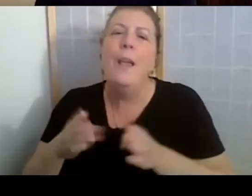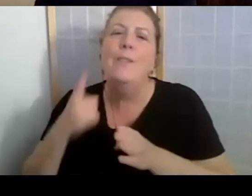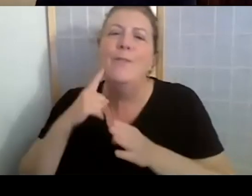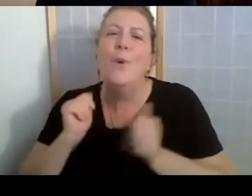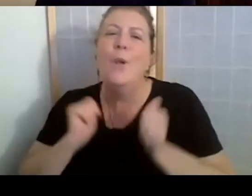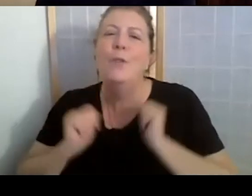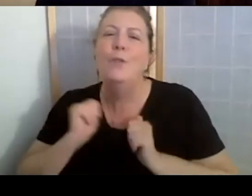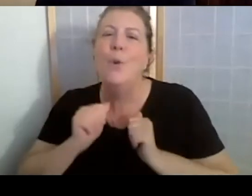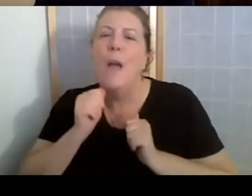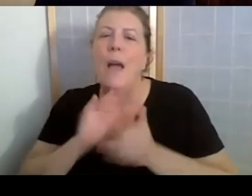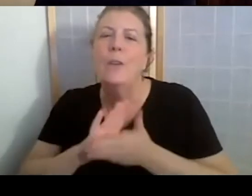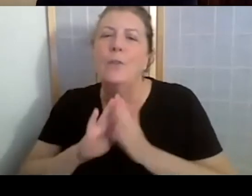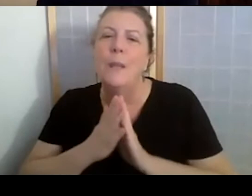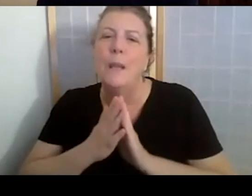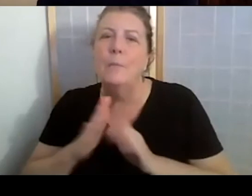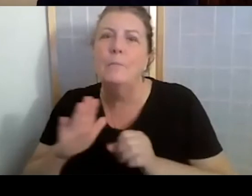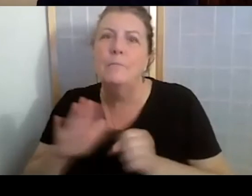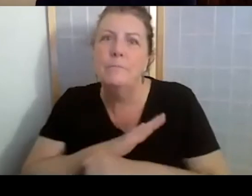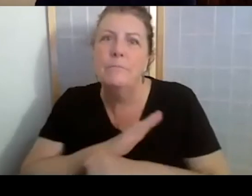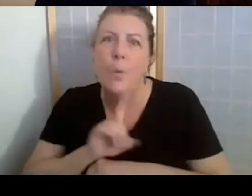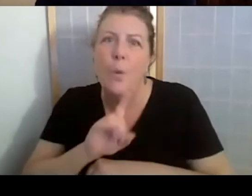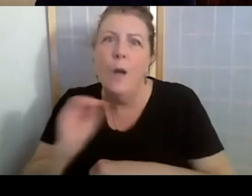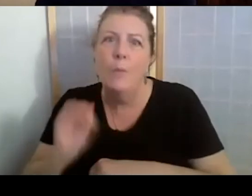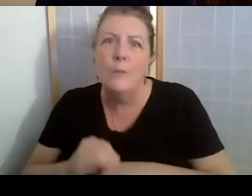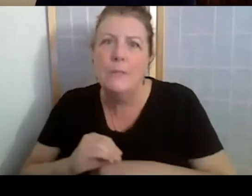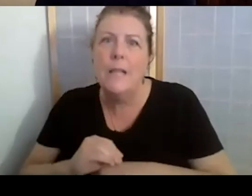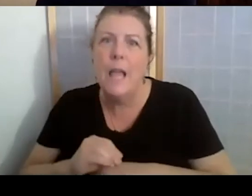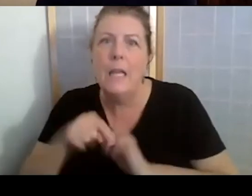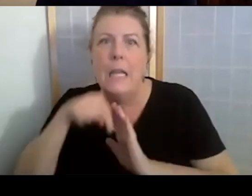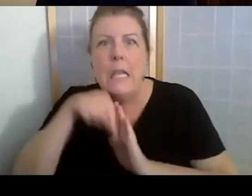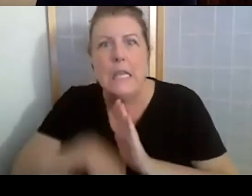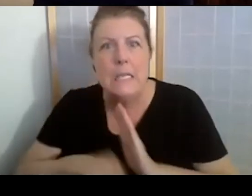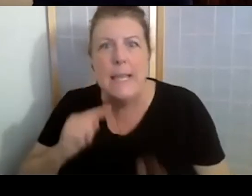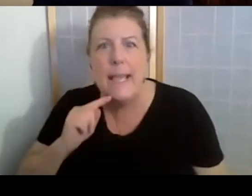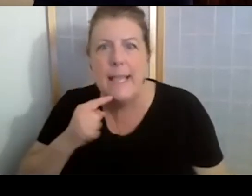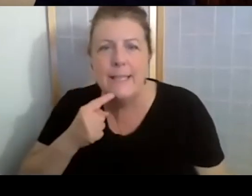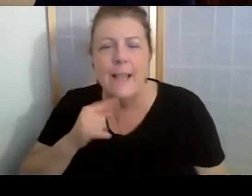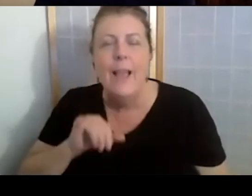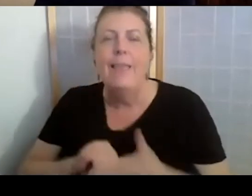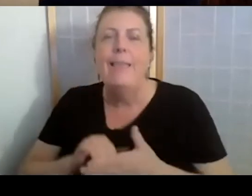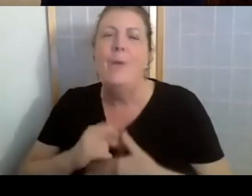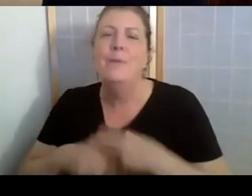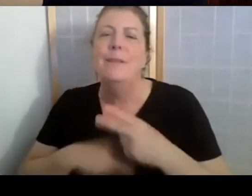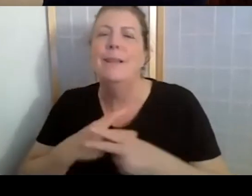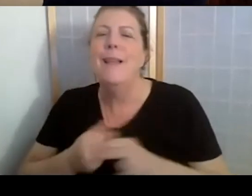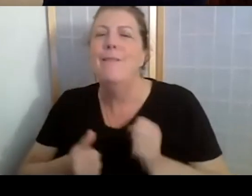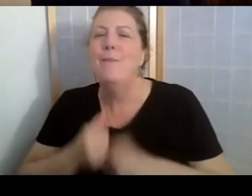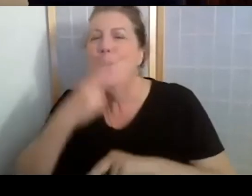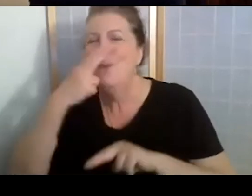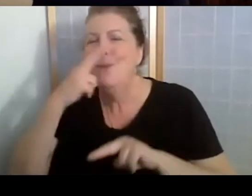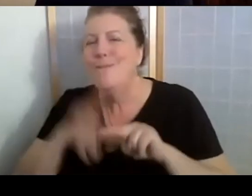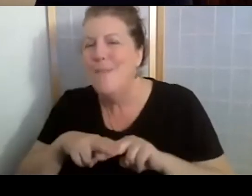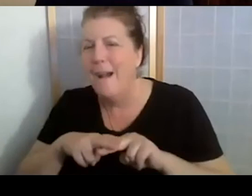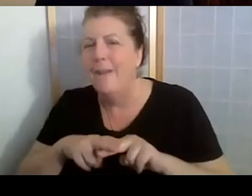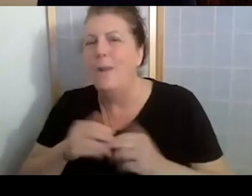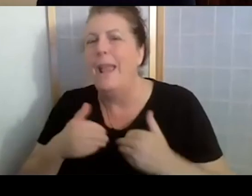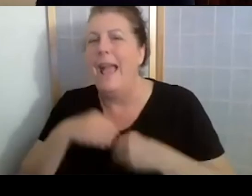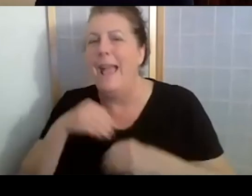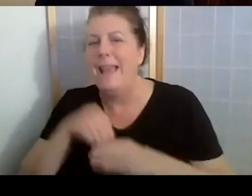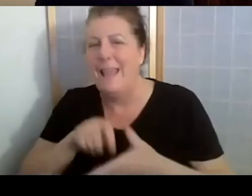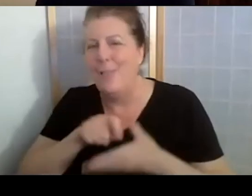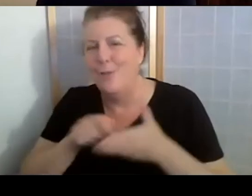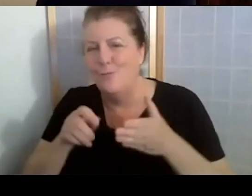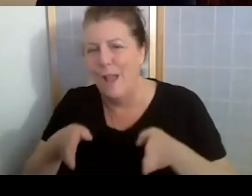the most fun that we had in the writer's room was kind of cooking up those sort of absurd constructs. It's